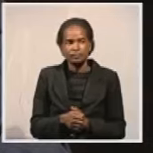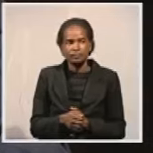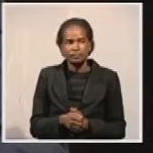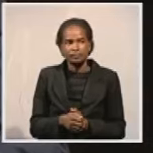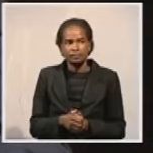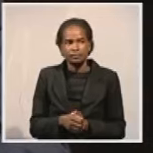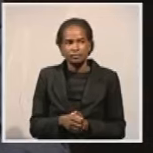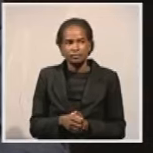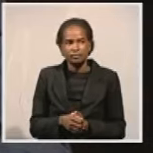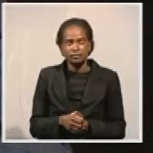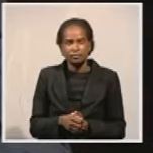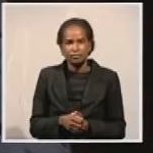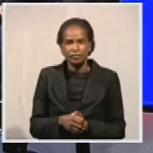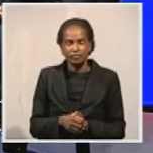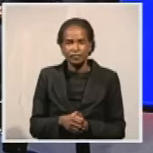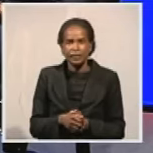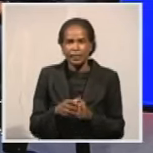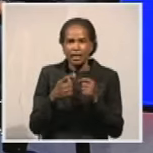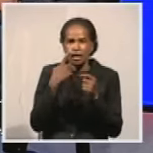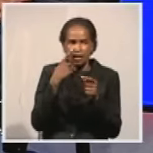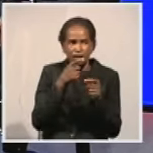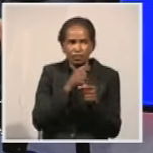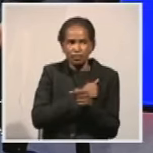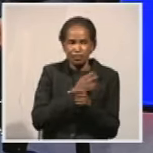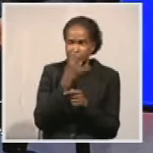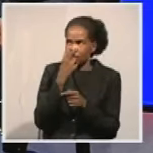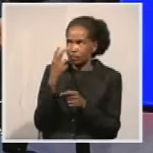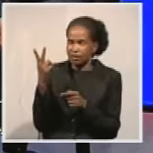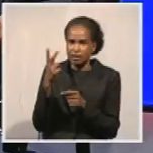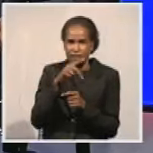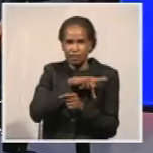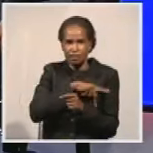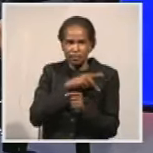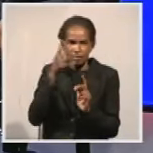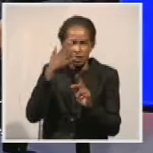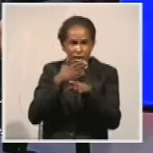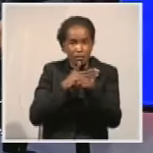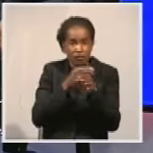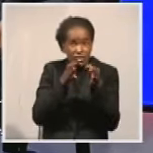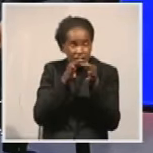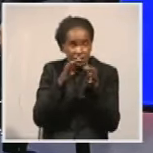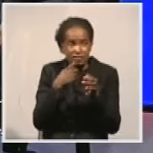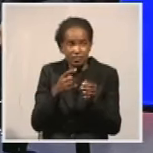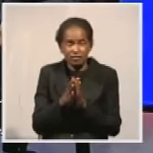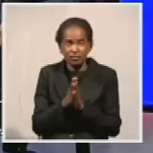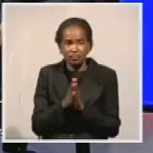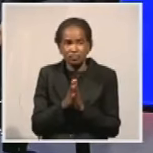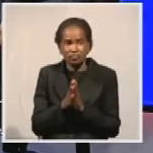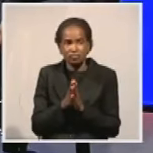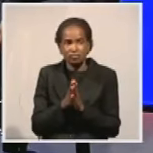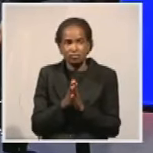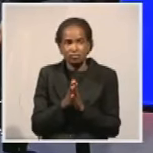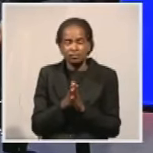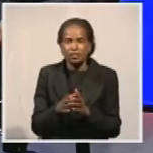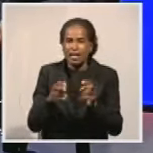Republic of Namibia. As you're watching that insert, you're mentioning a bit earlier on, of course, that there was a host